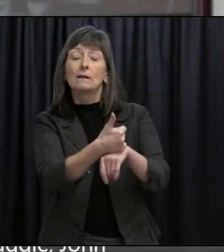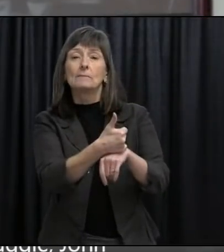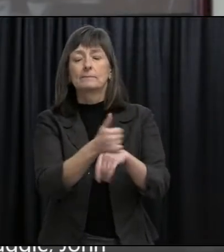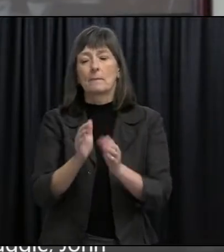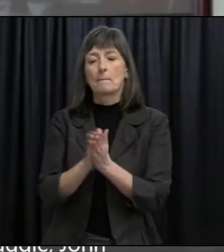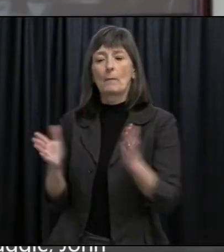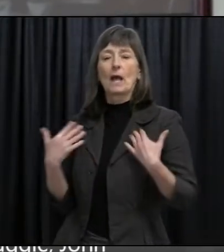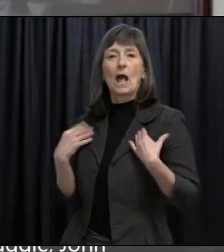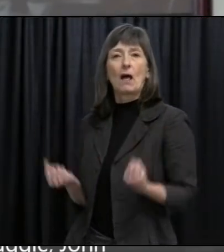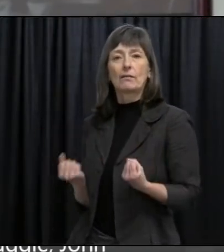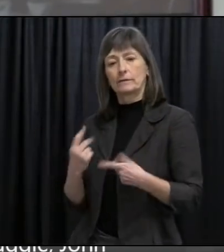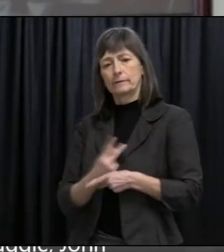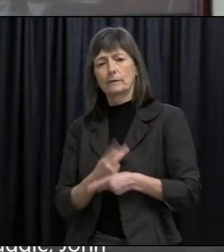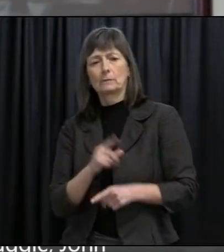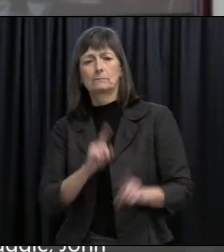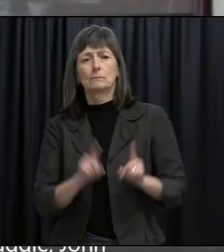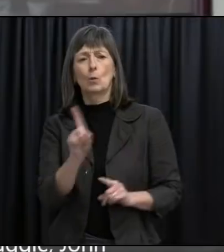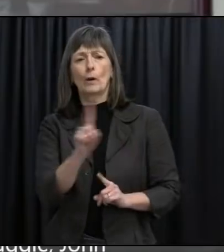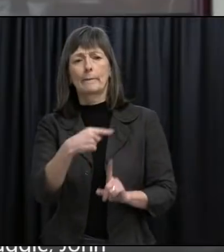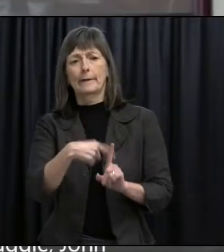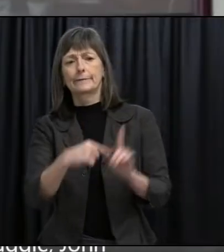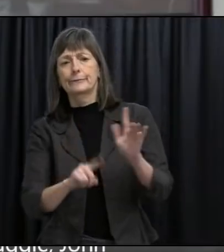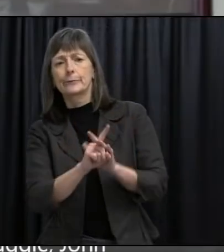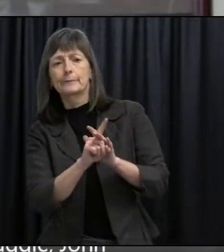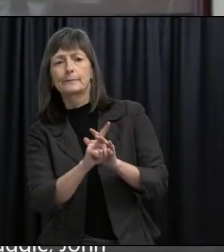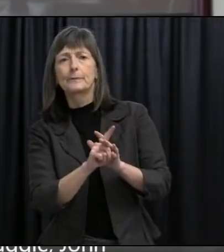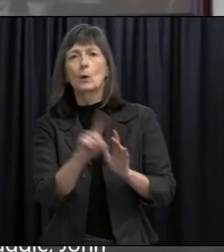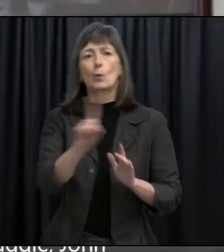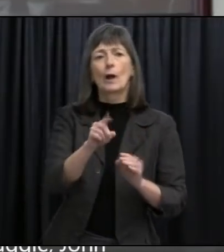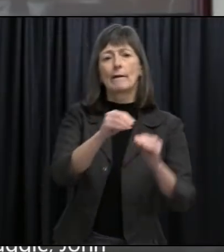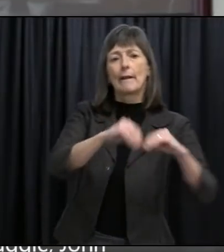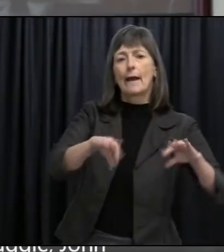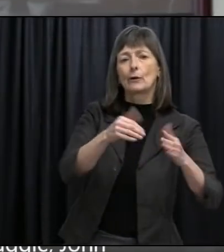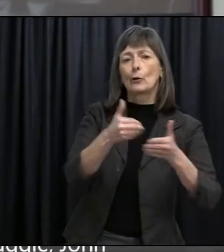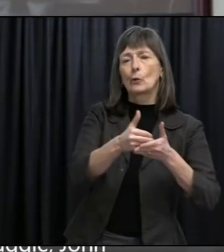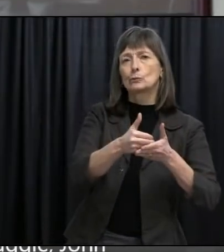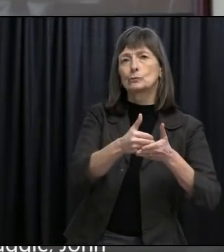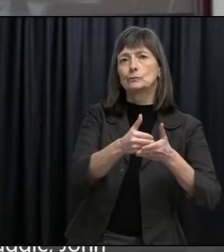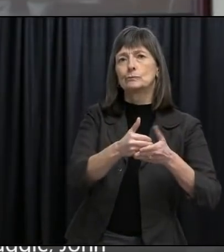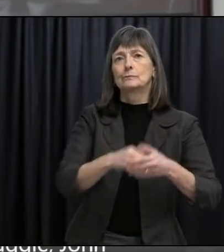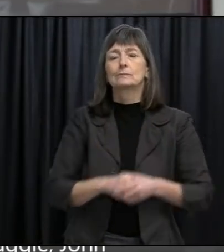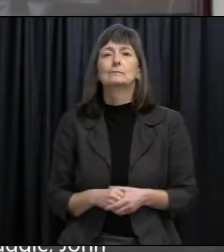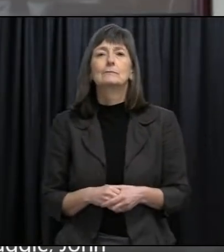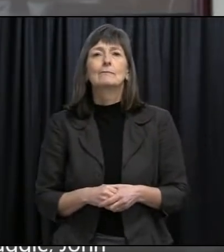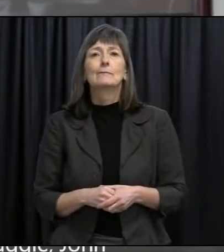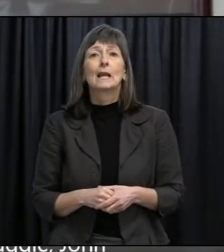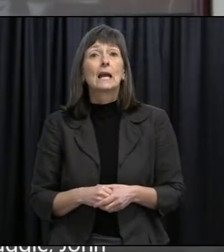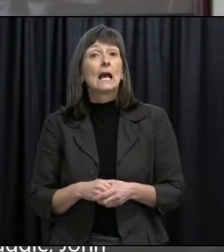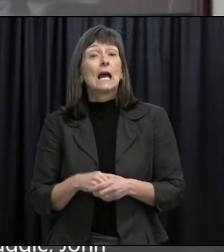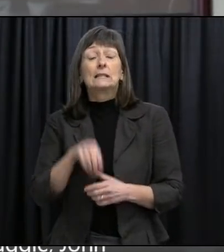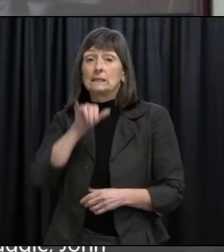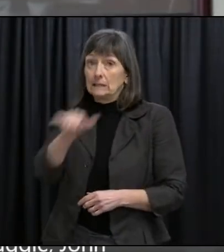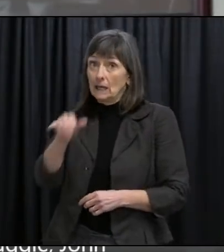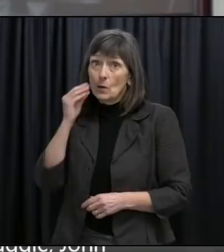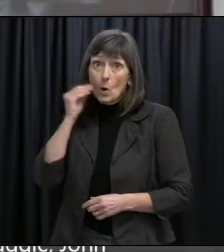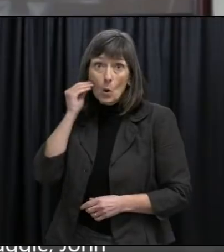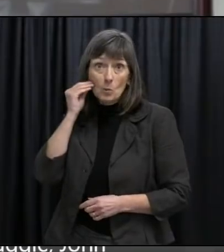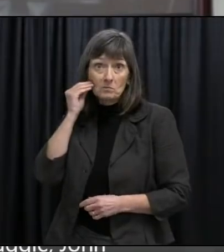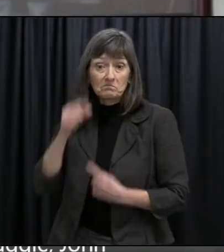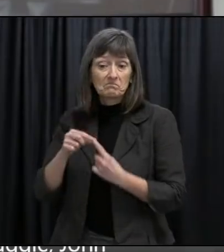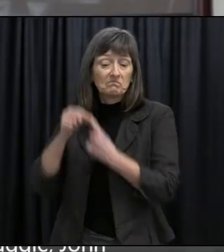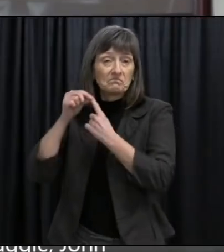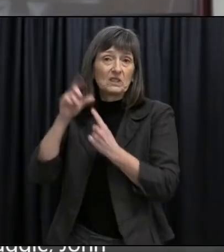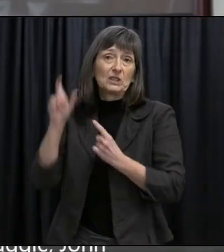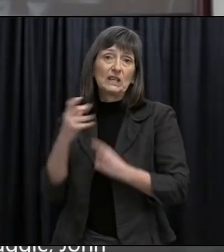based on geography and cases. So stay at home unless you need to go out for essentials. The virus